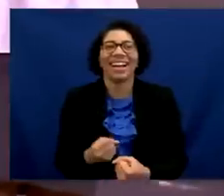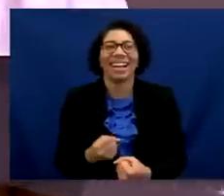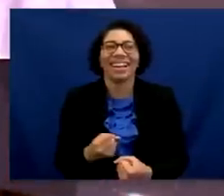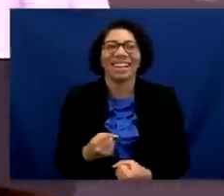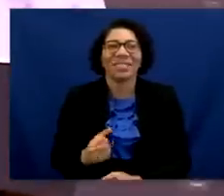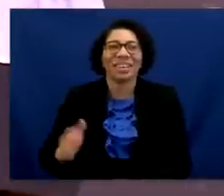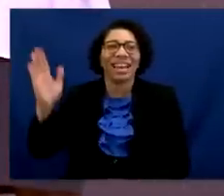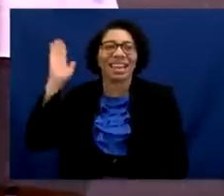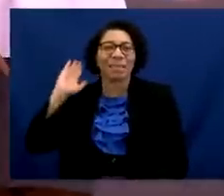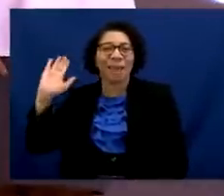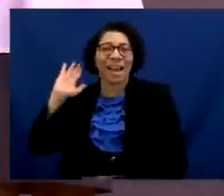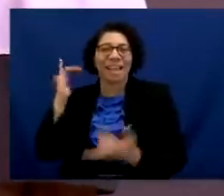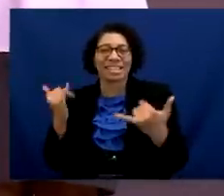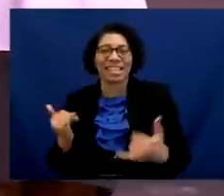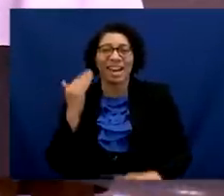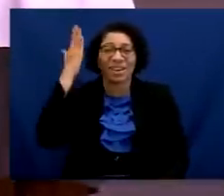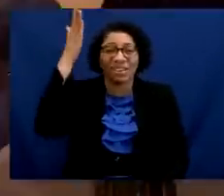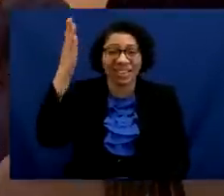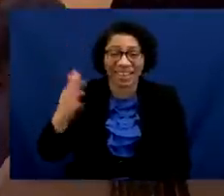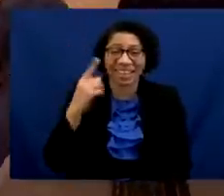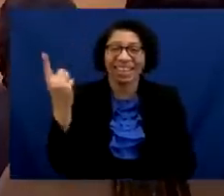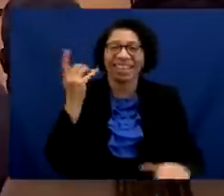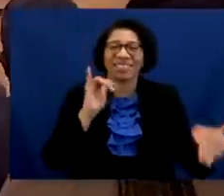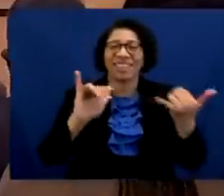Come on, lift your voices and say, holy,